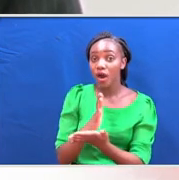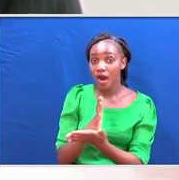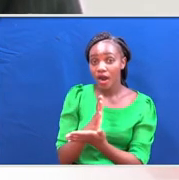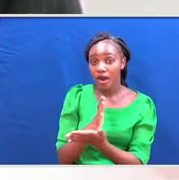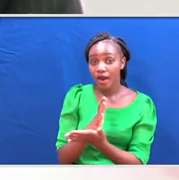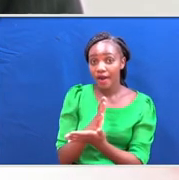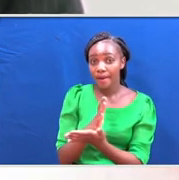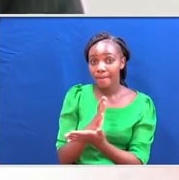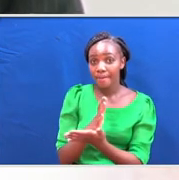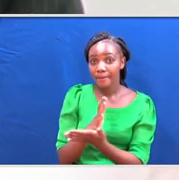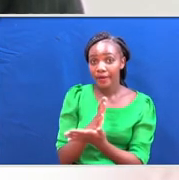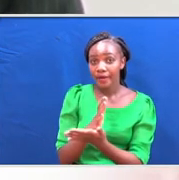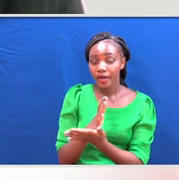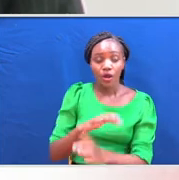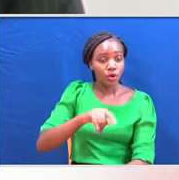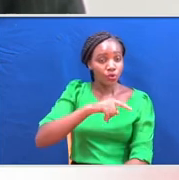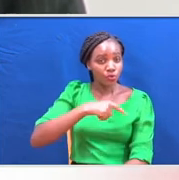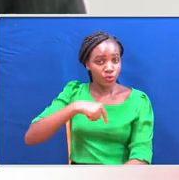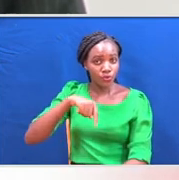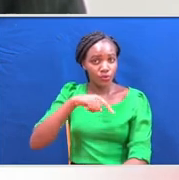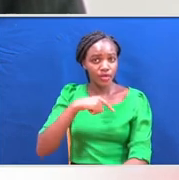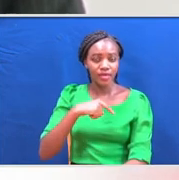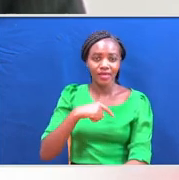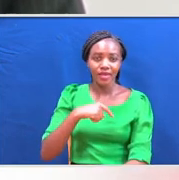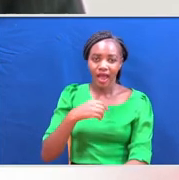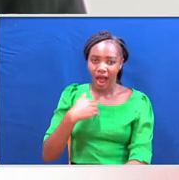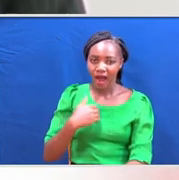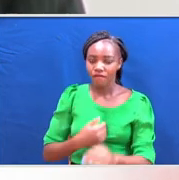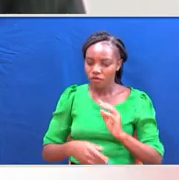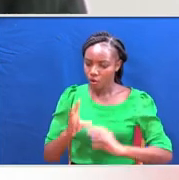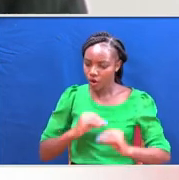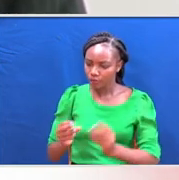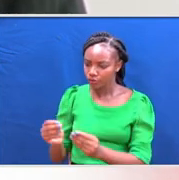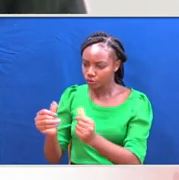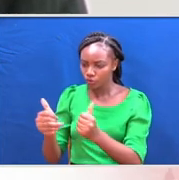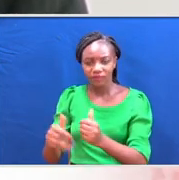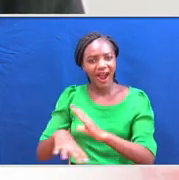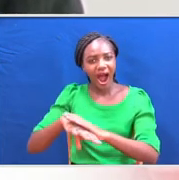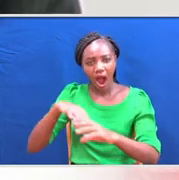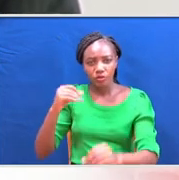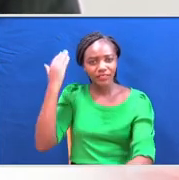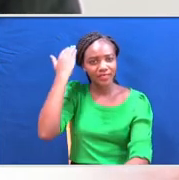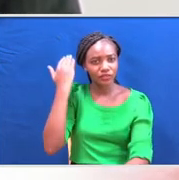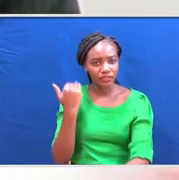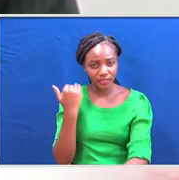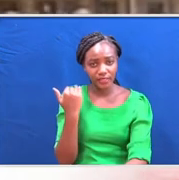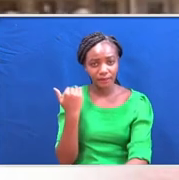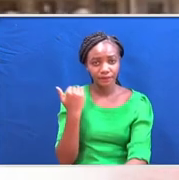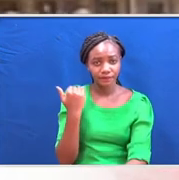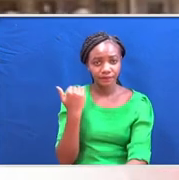we also must be able to have corruption addressed without the judiciary, outside the